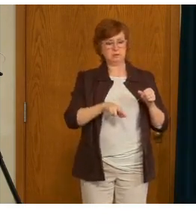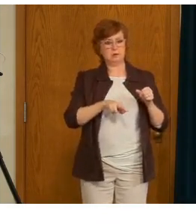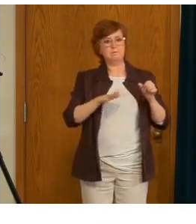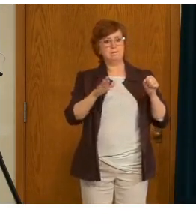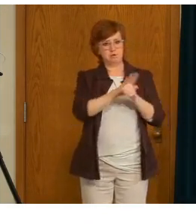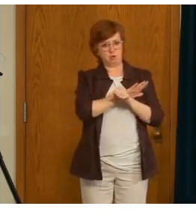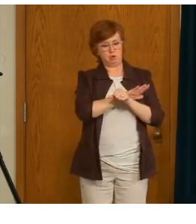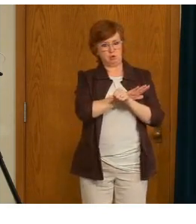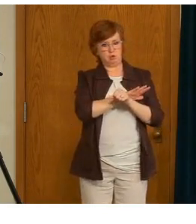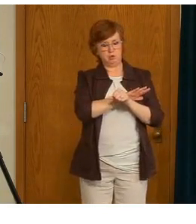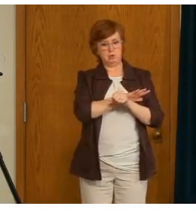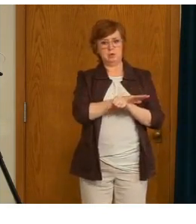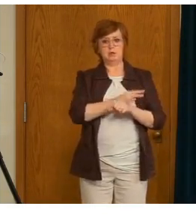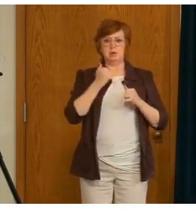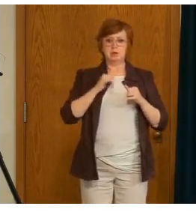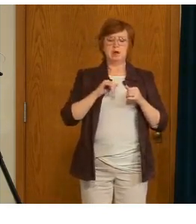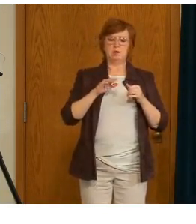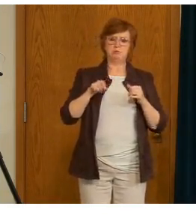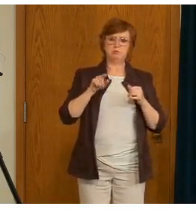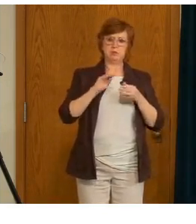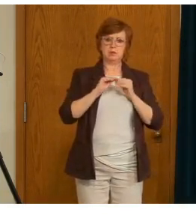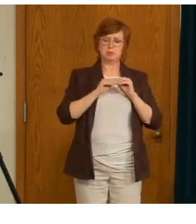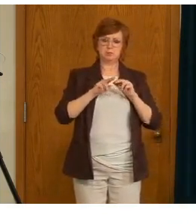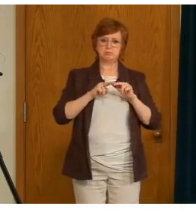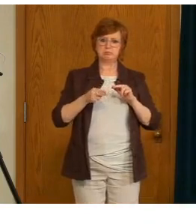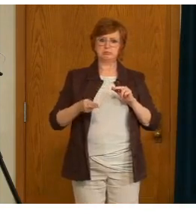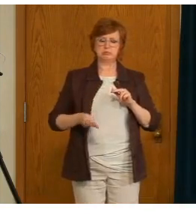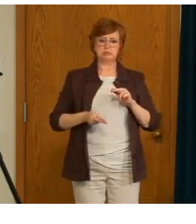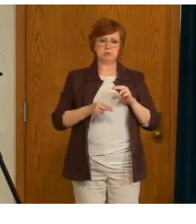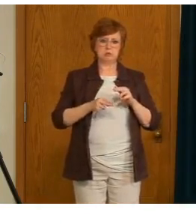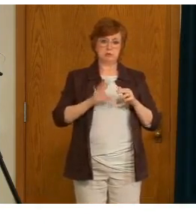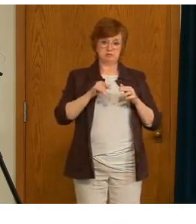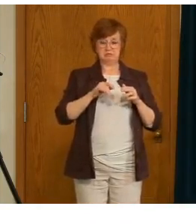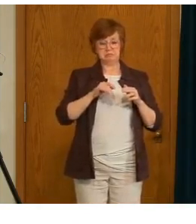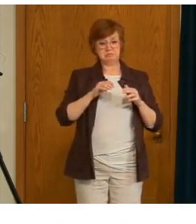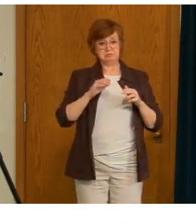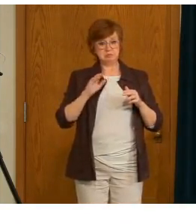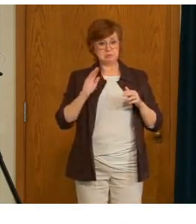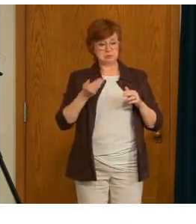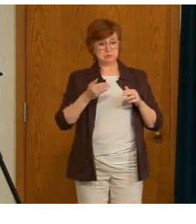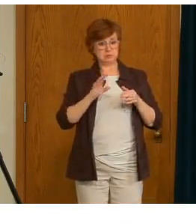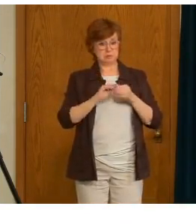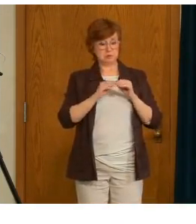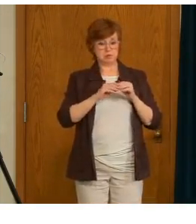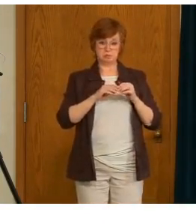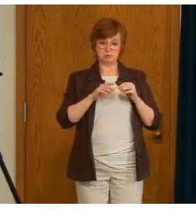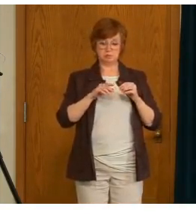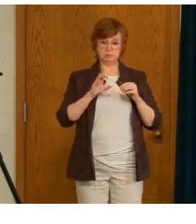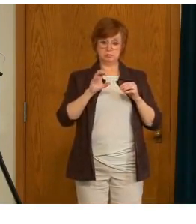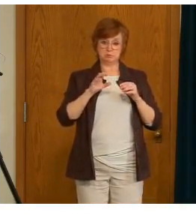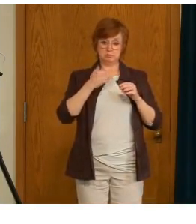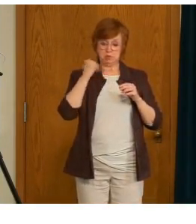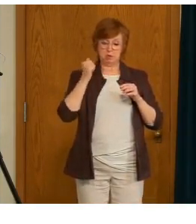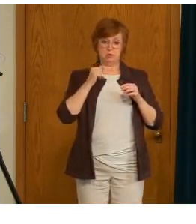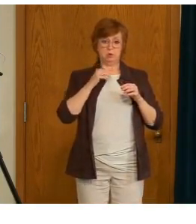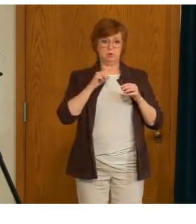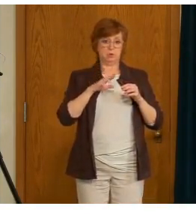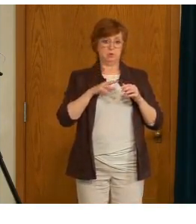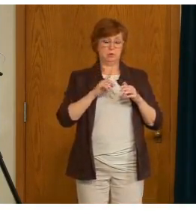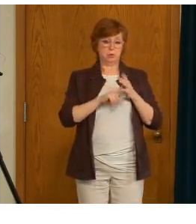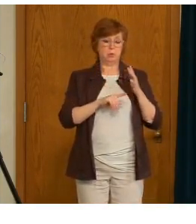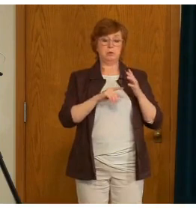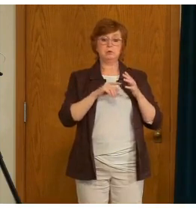numbers dropping, as far as cases go, hospitalization seems steady. What can you tell us about the current situation in